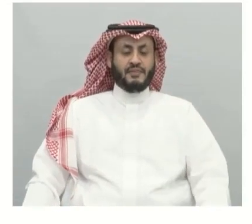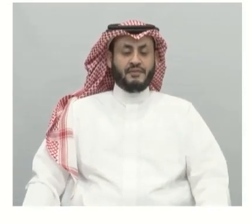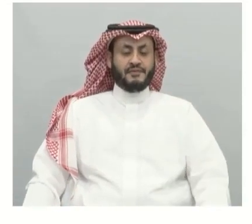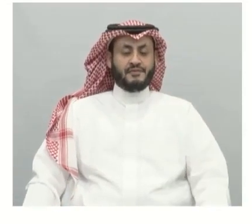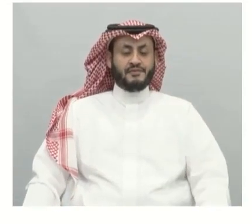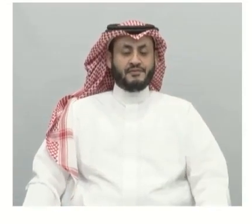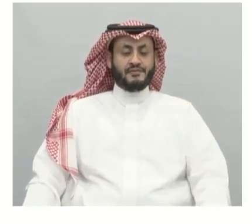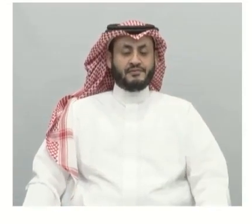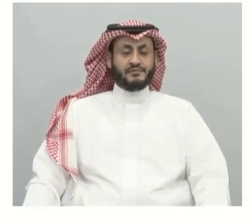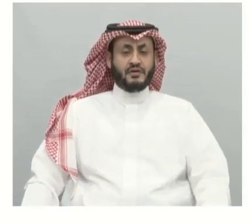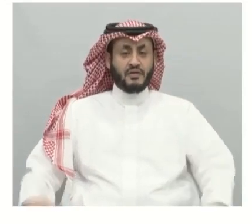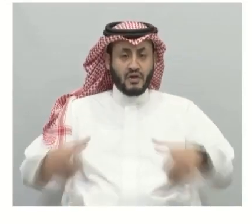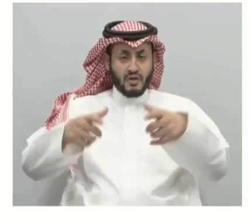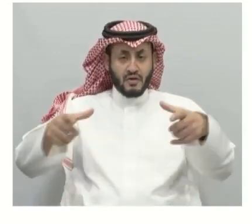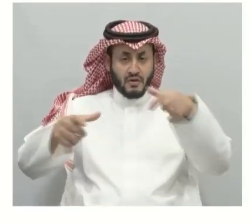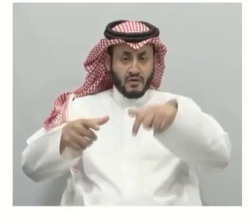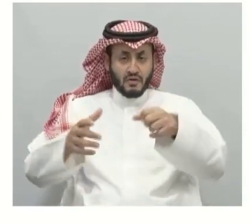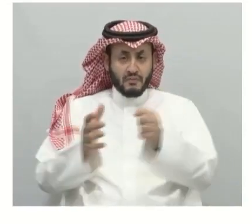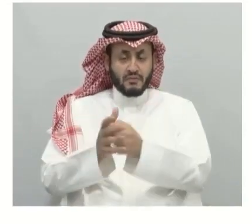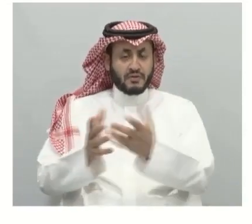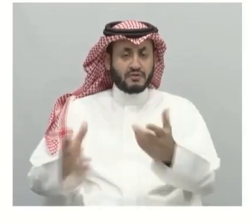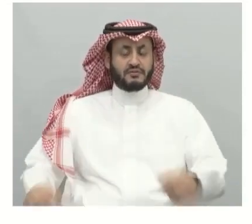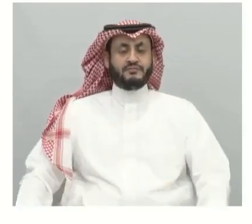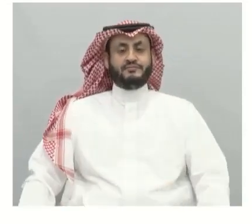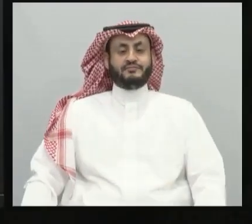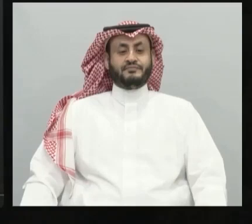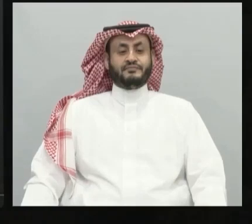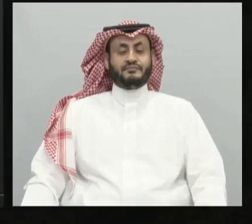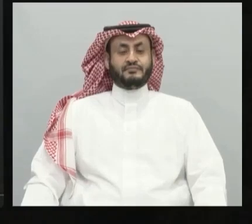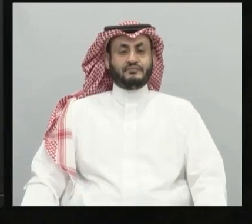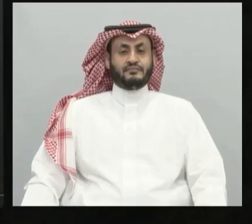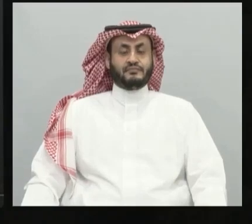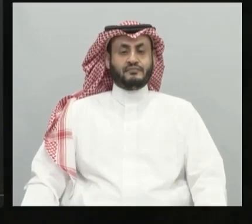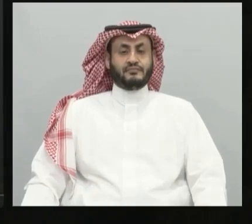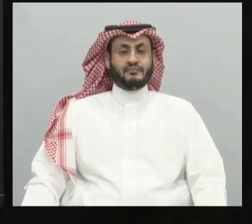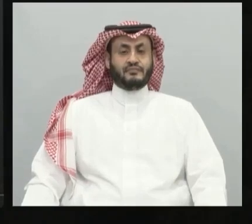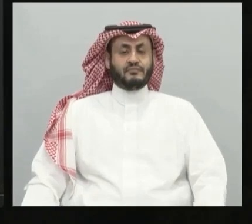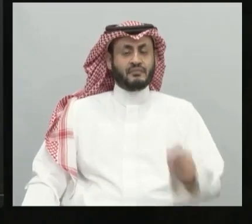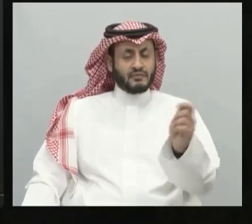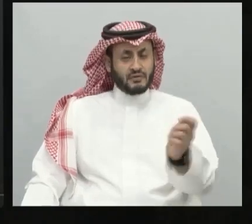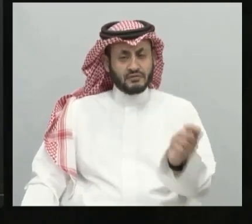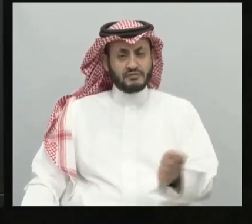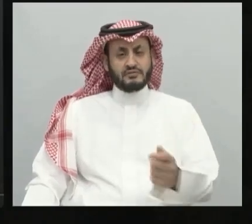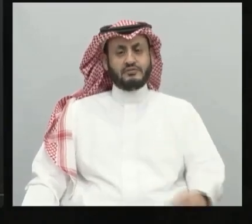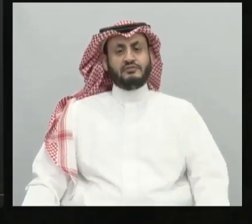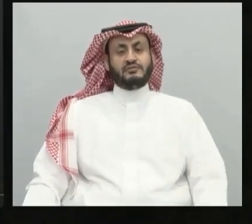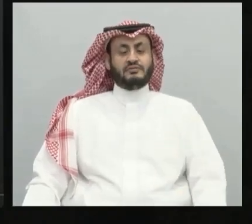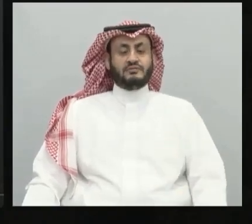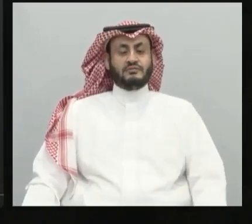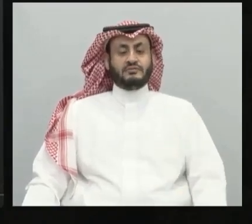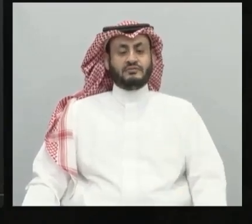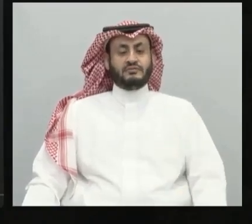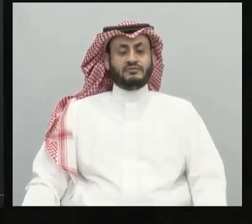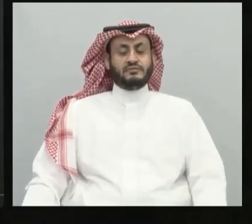And what's the capital of your country? So we already know the name of countries, nationalities, and capitals. Now we know how to